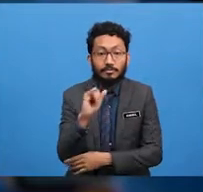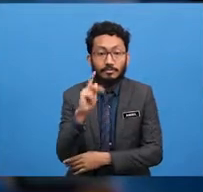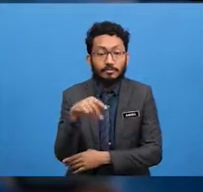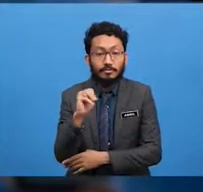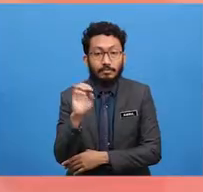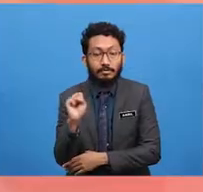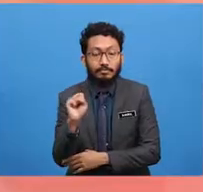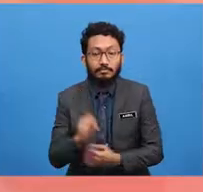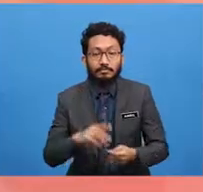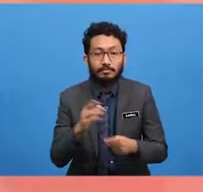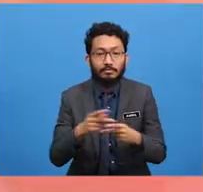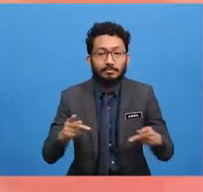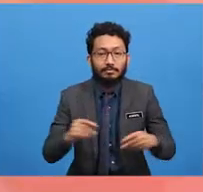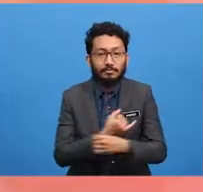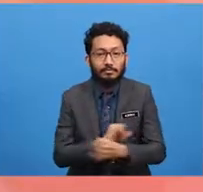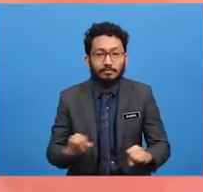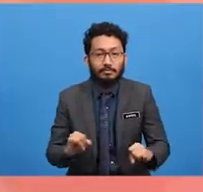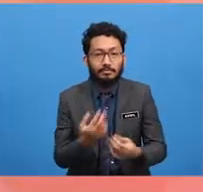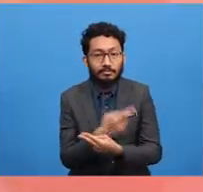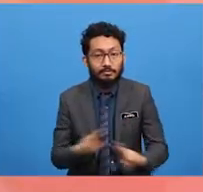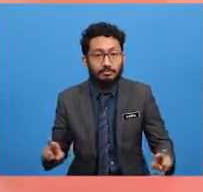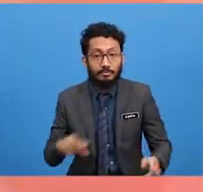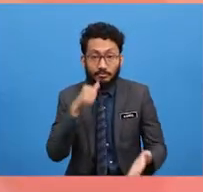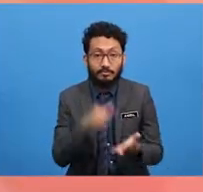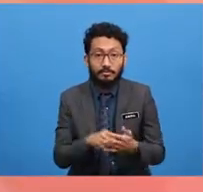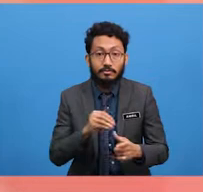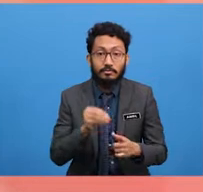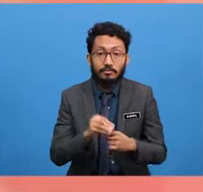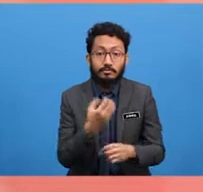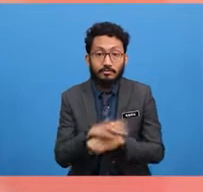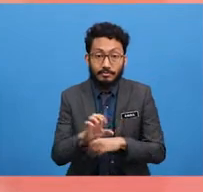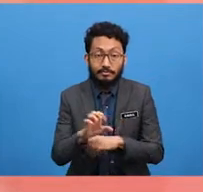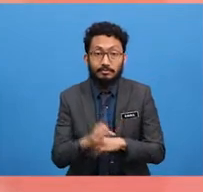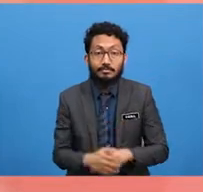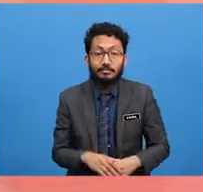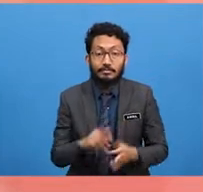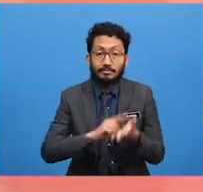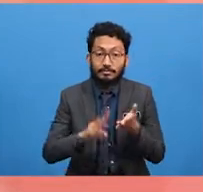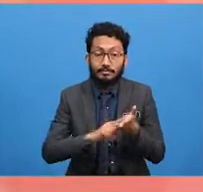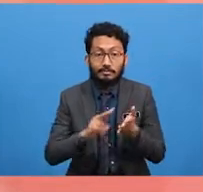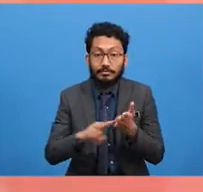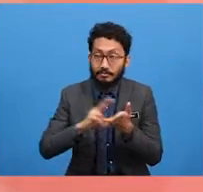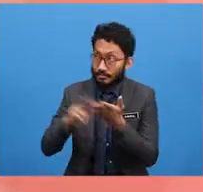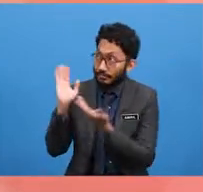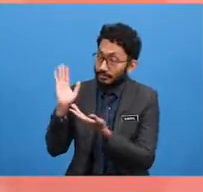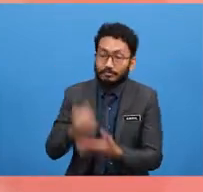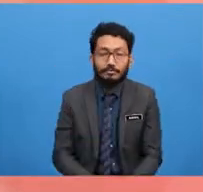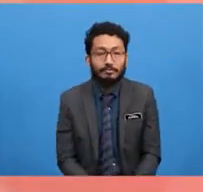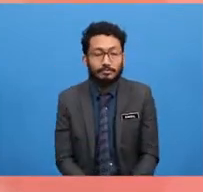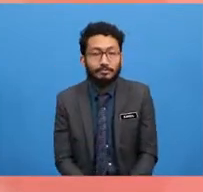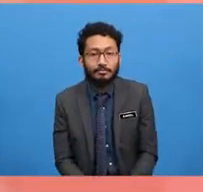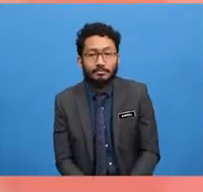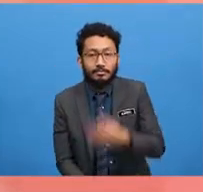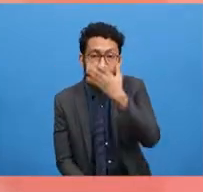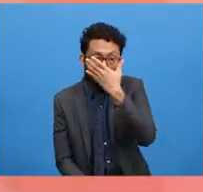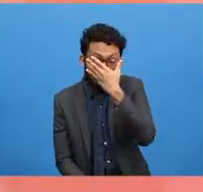based on prompts. First, read the prompts carefully and include all the points in the notes